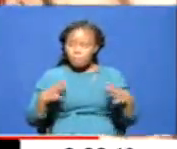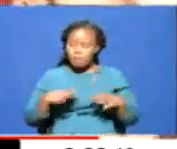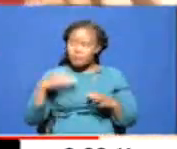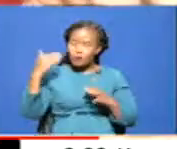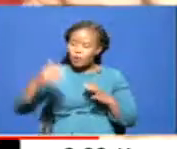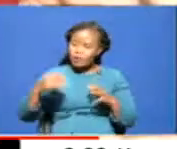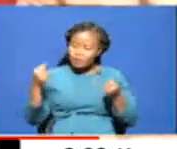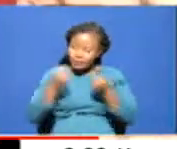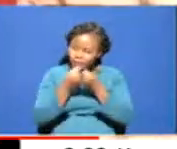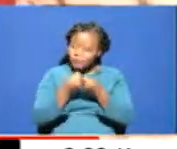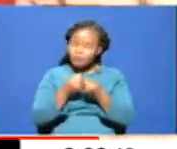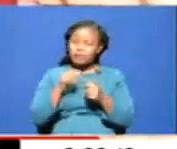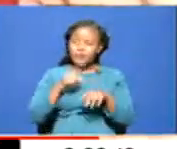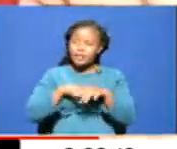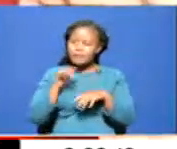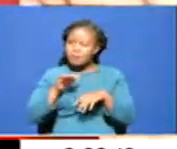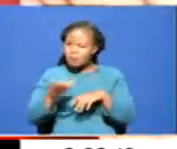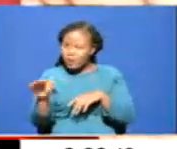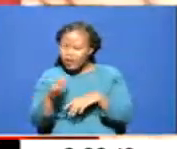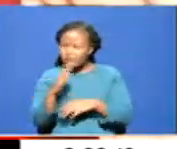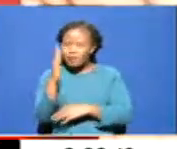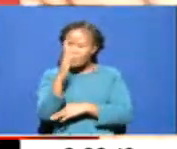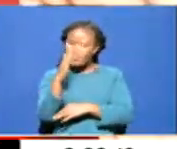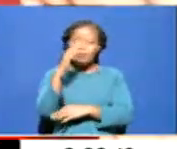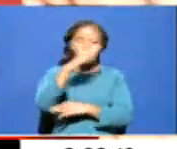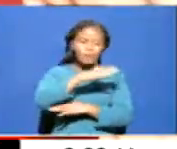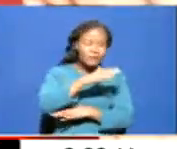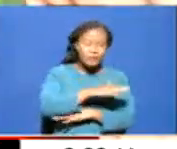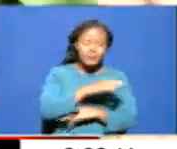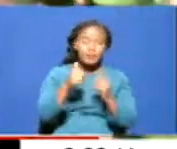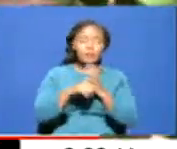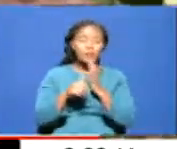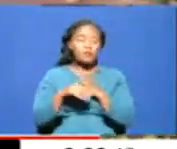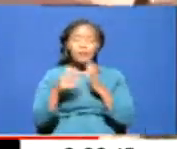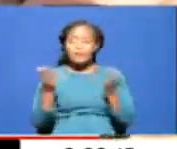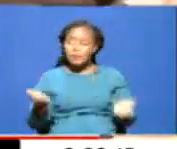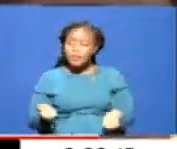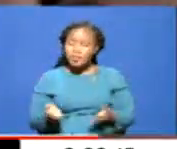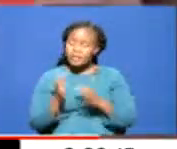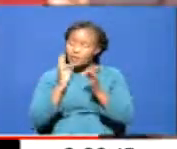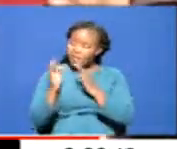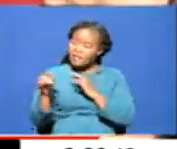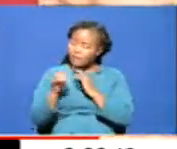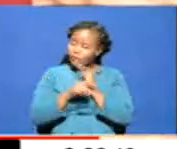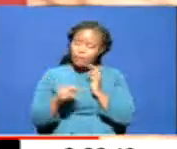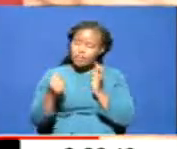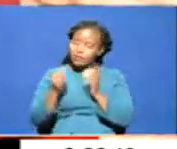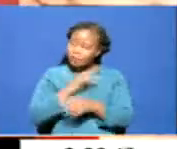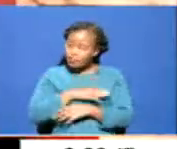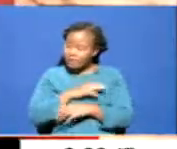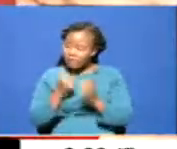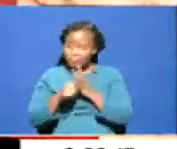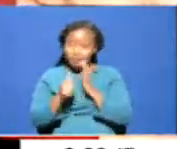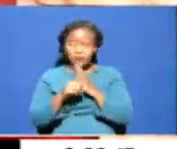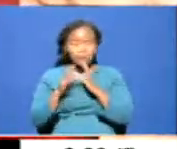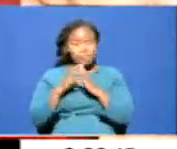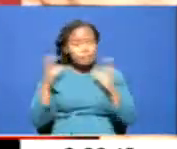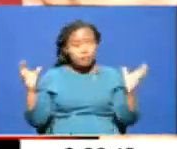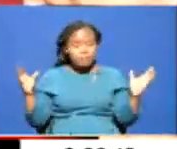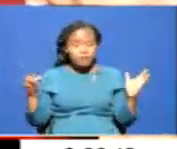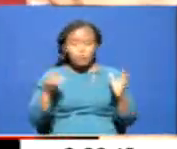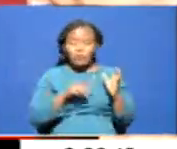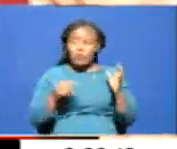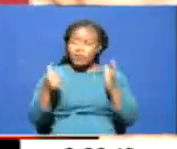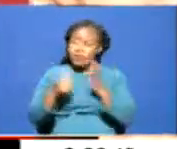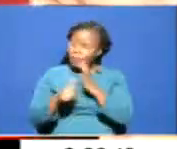asubuhi, uchana. Kwani shinda kani? Tukiwako babu, sikokuwa sawa. Atuna shinda na county government.